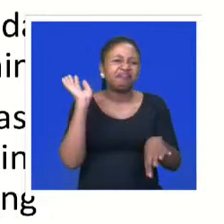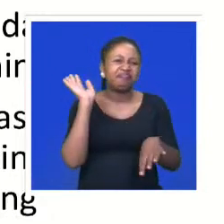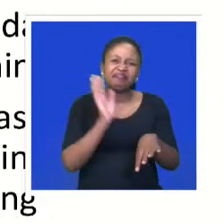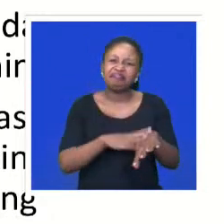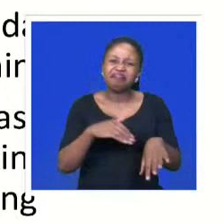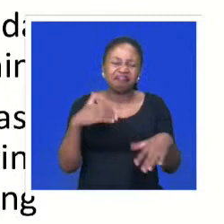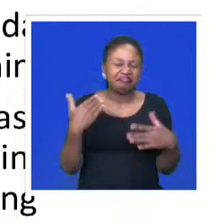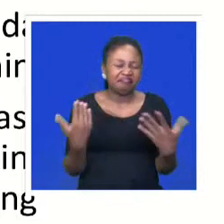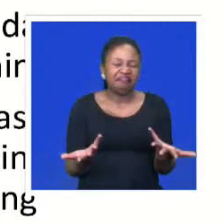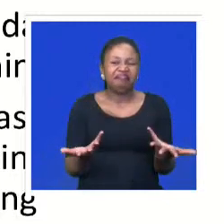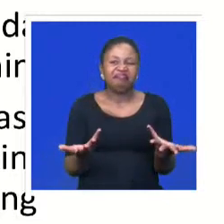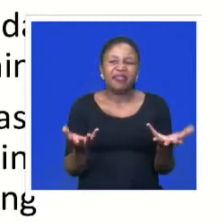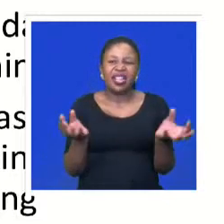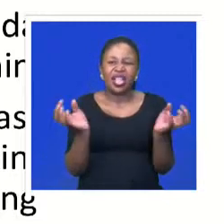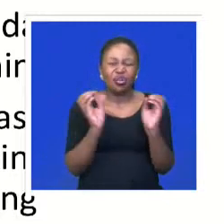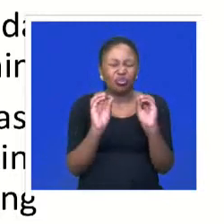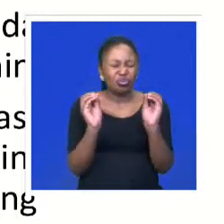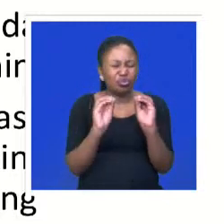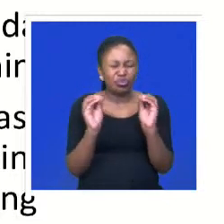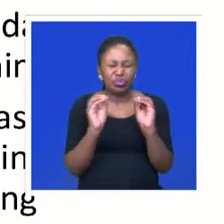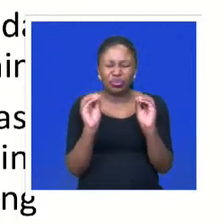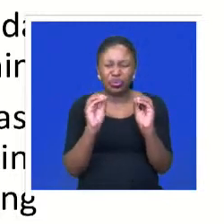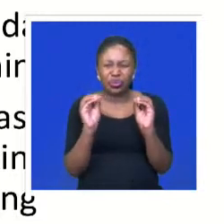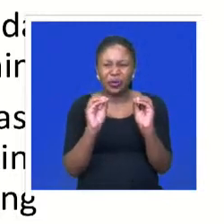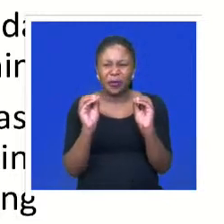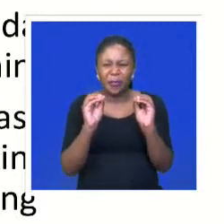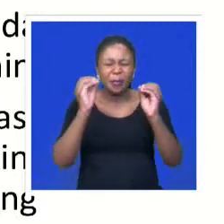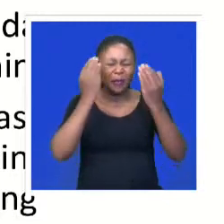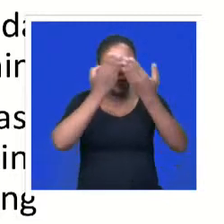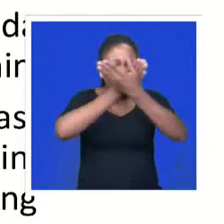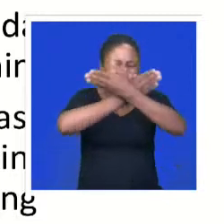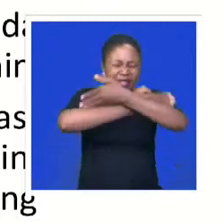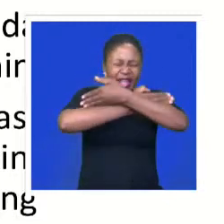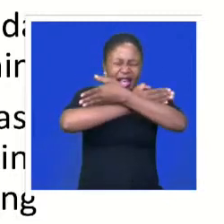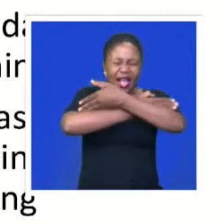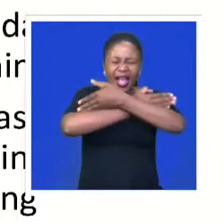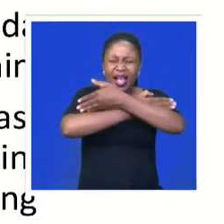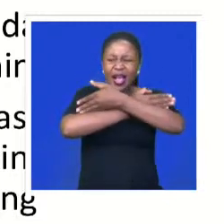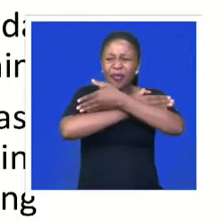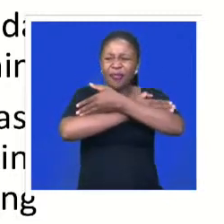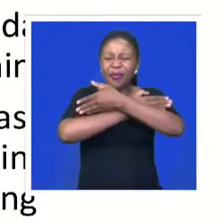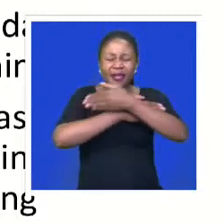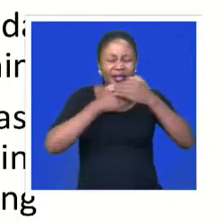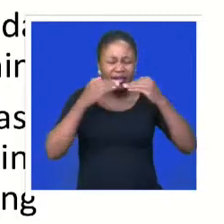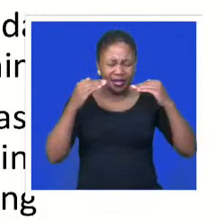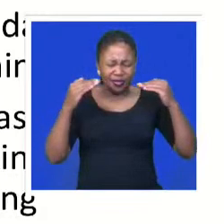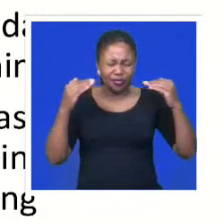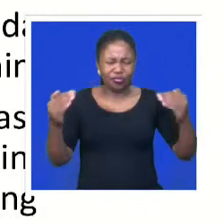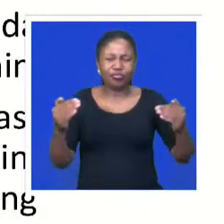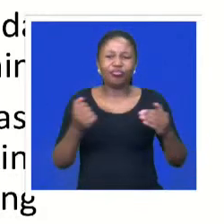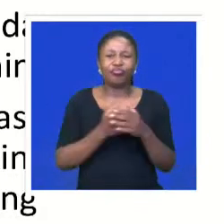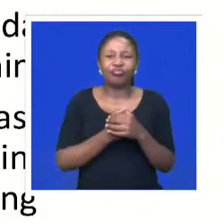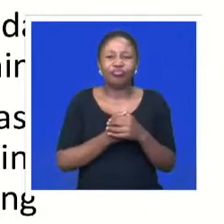It was void, and darkness was upon the face of the deep.